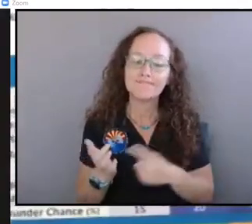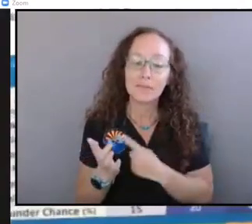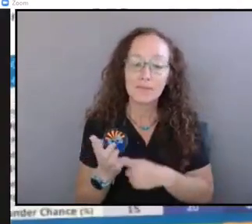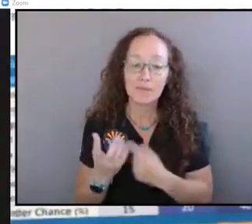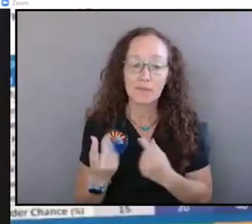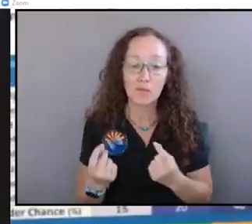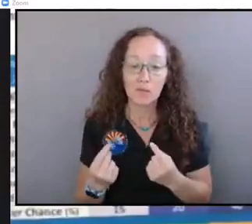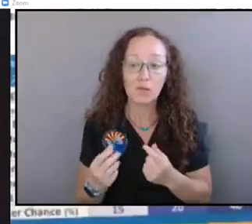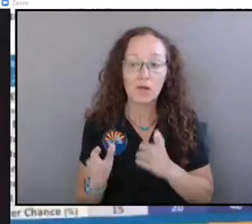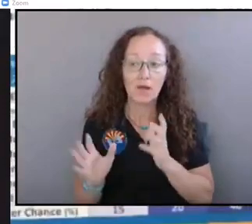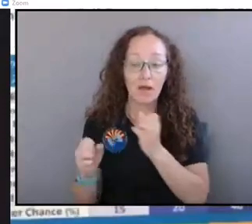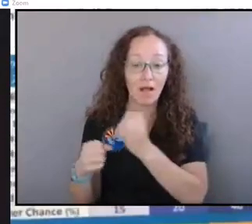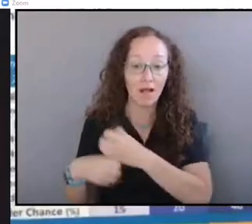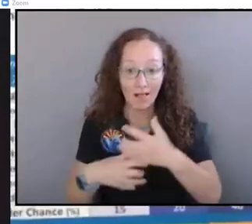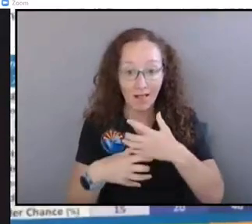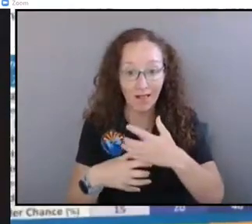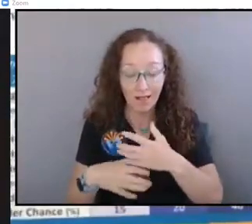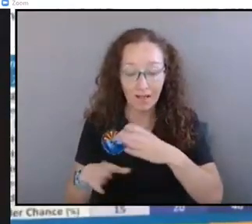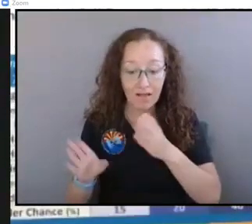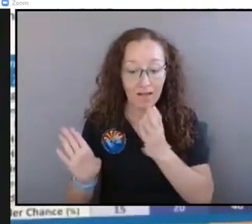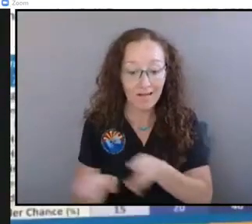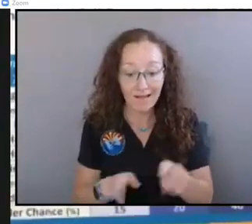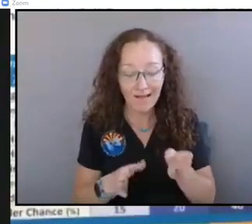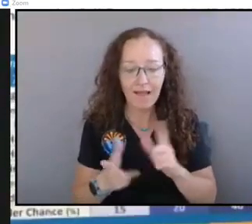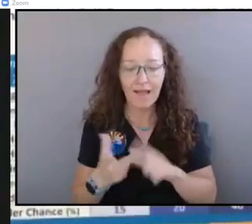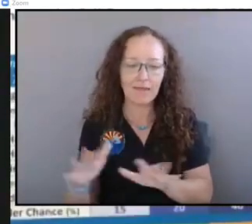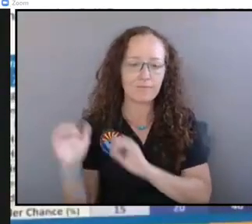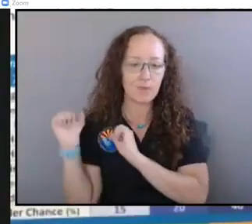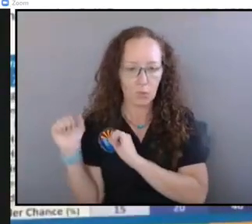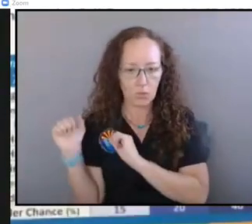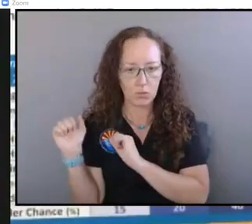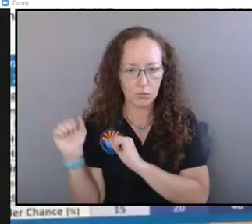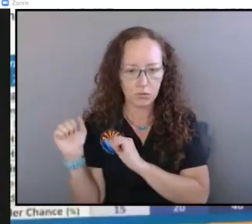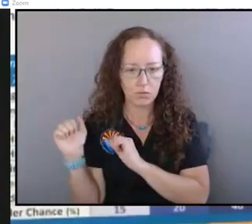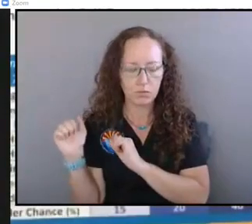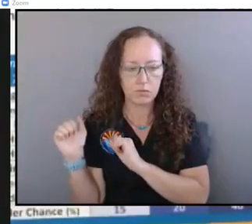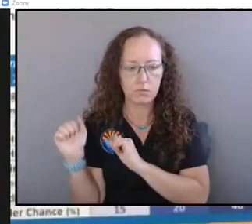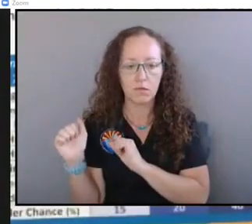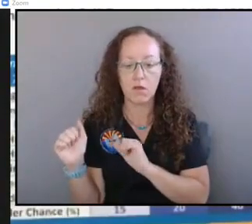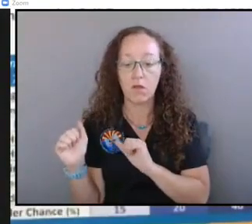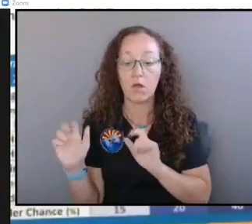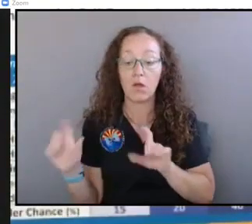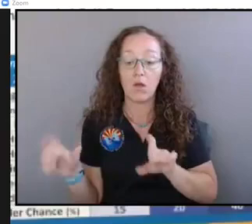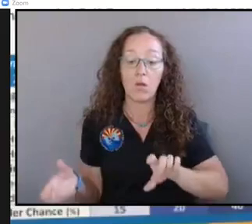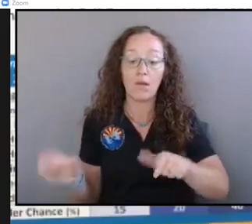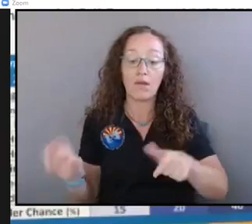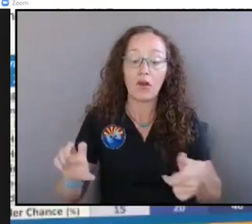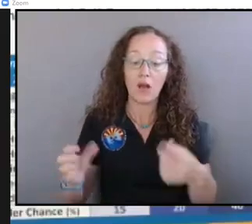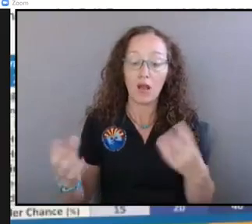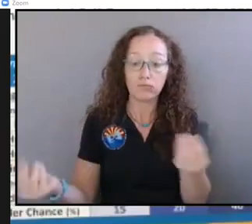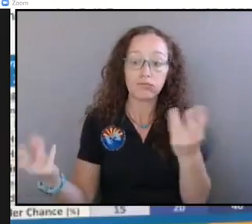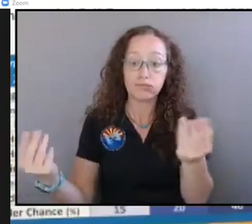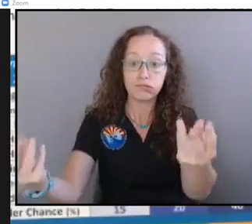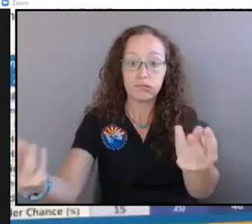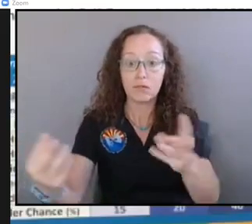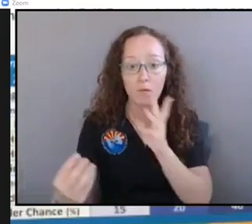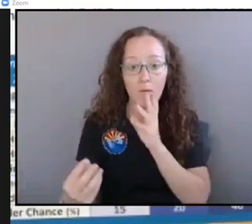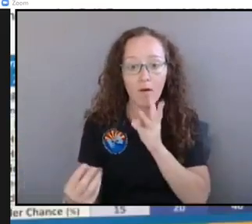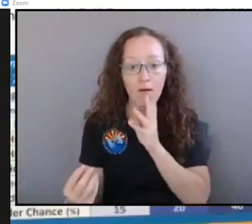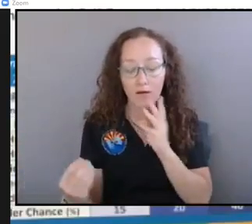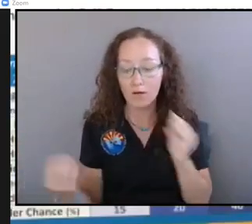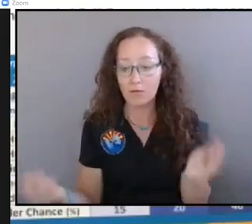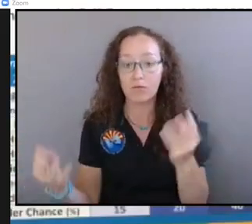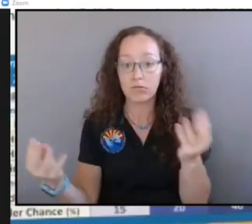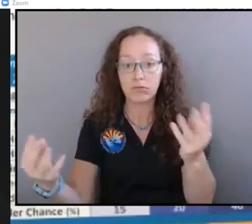We go in and we prep it, we get it ready, we turn everything on, sprinklers are going, but the folks, the firefighters, have to leave